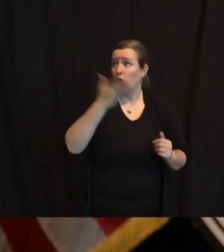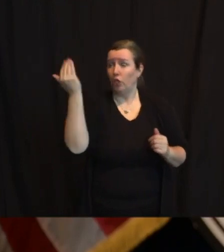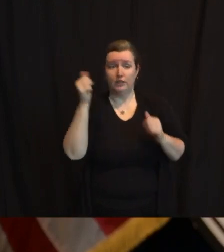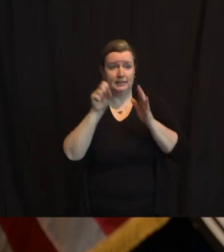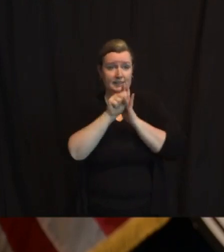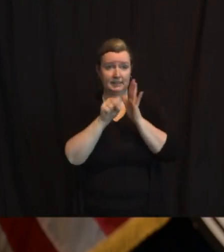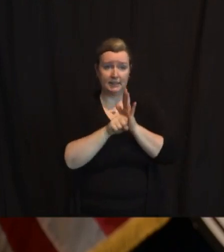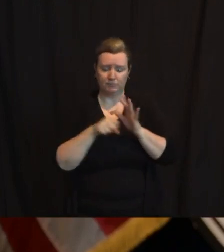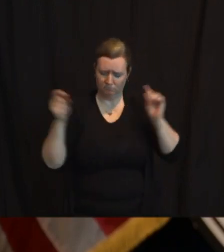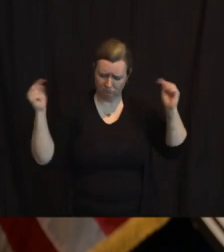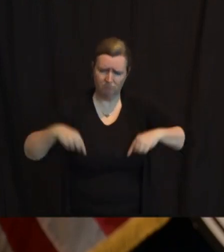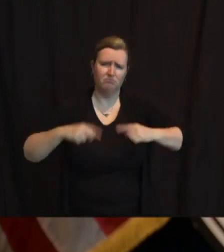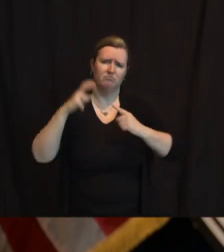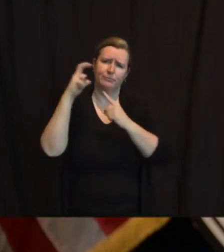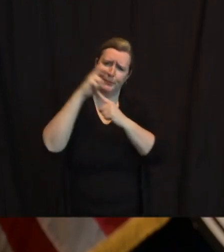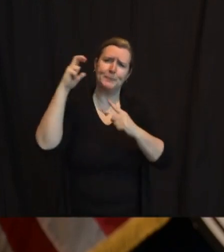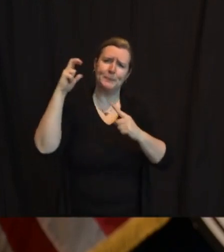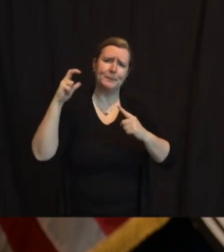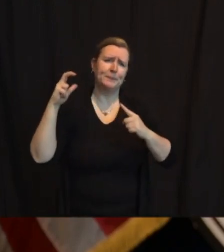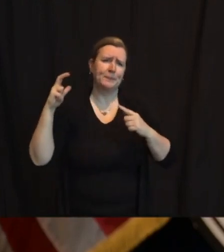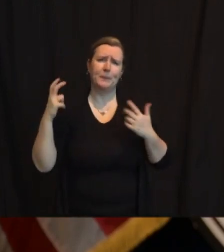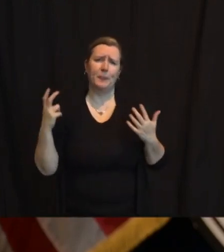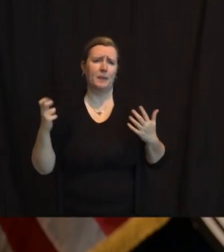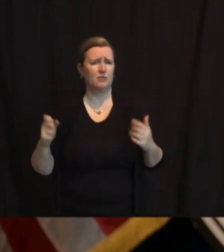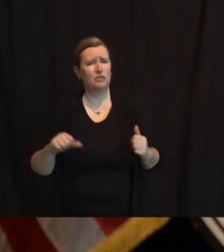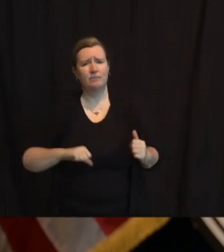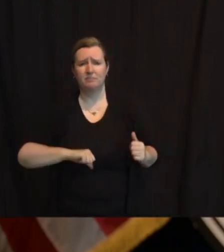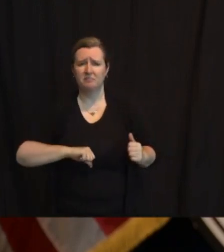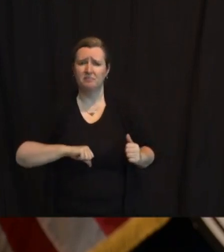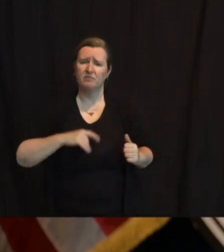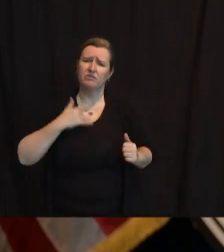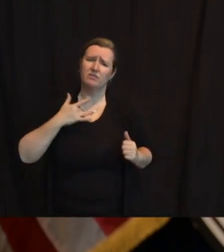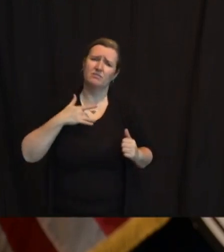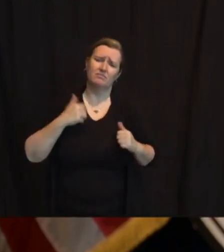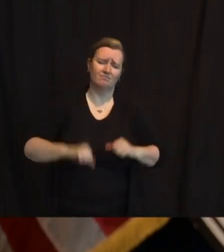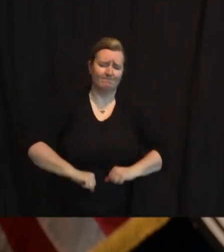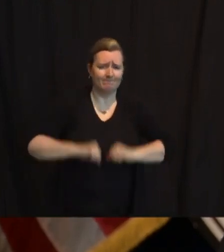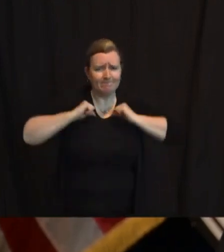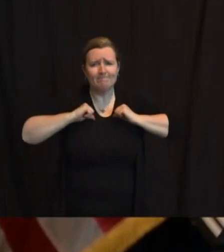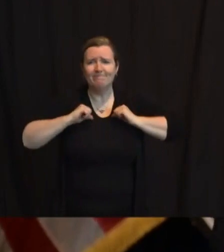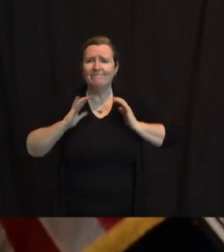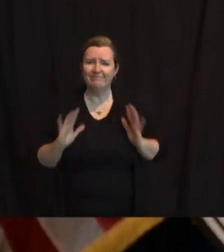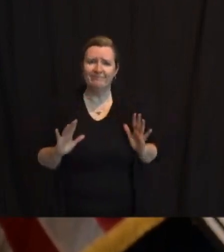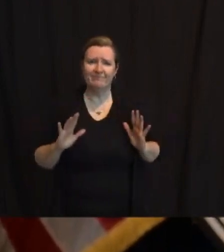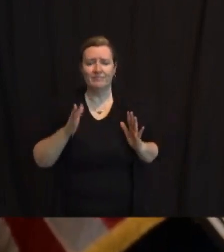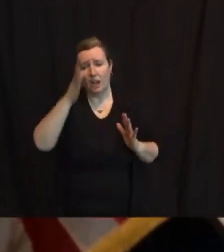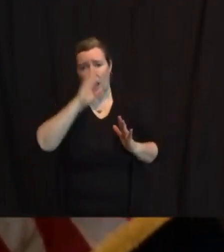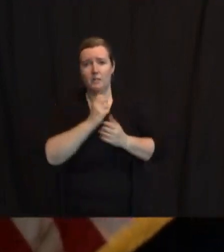And we should all feel really good about that. Let's just stay at it. God bless you all, and thank you.